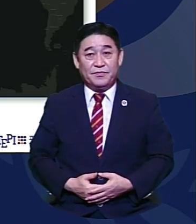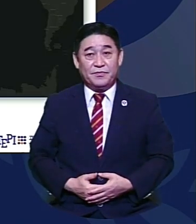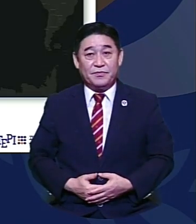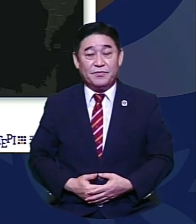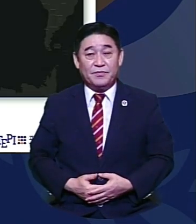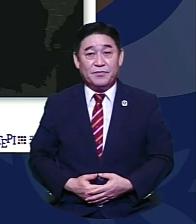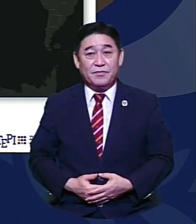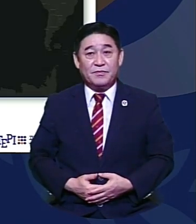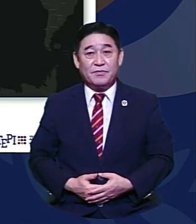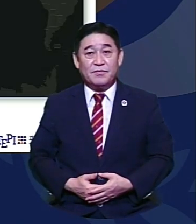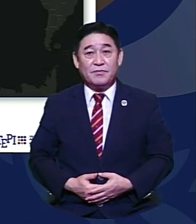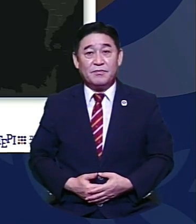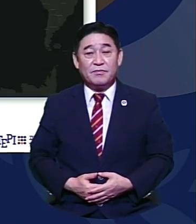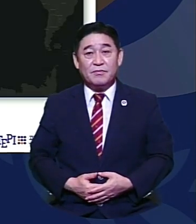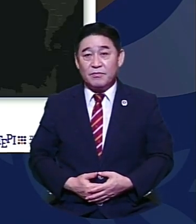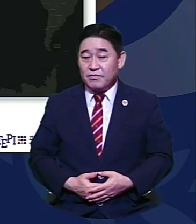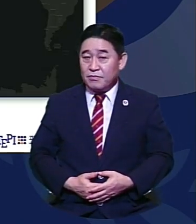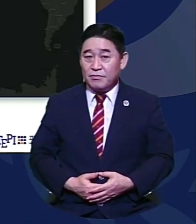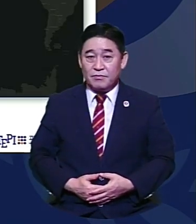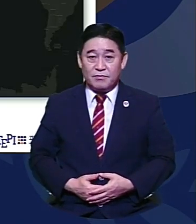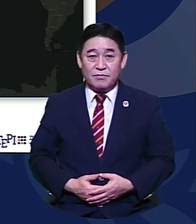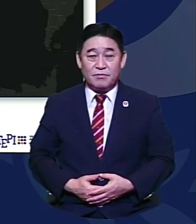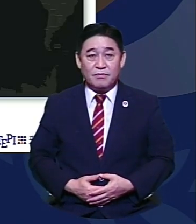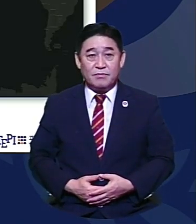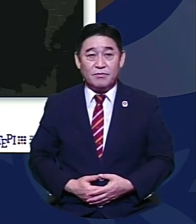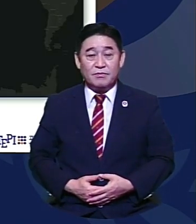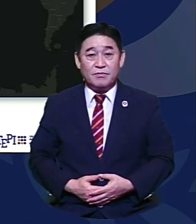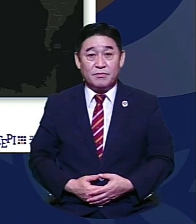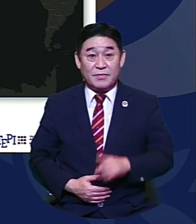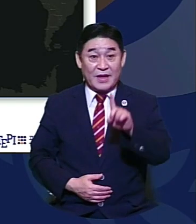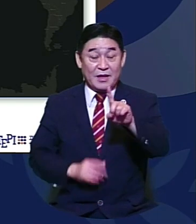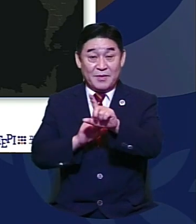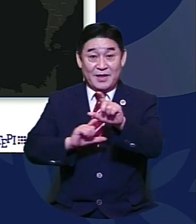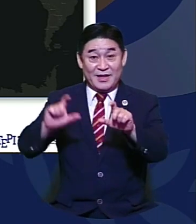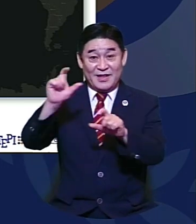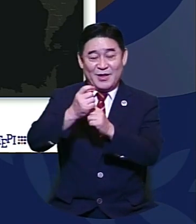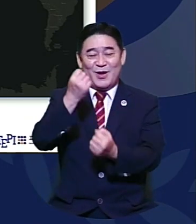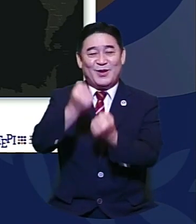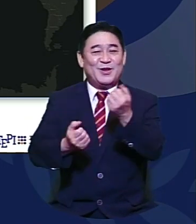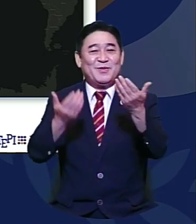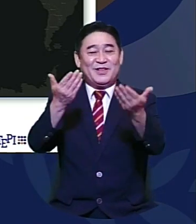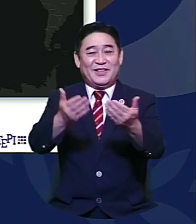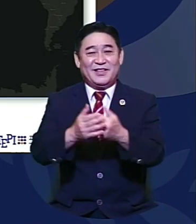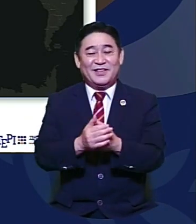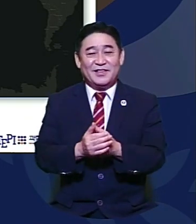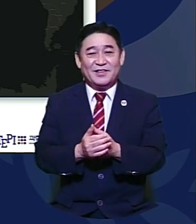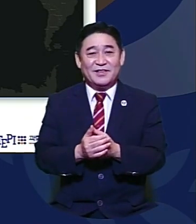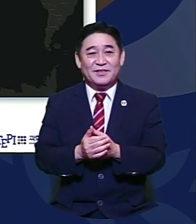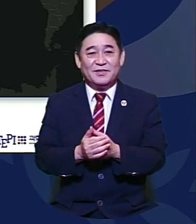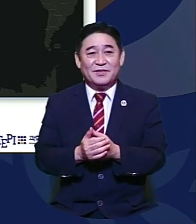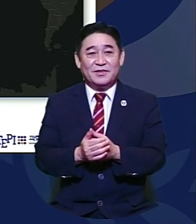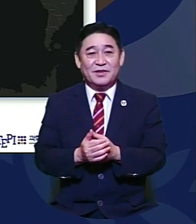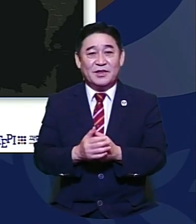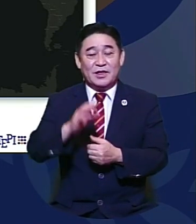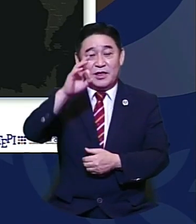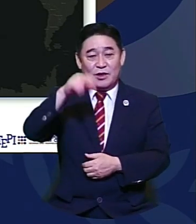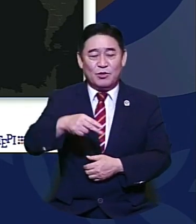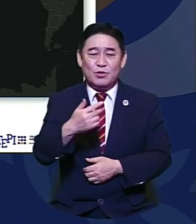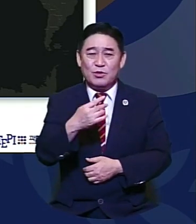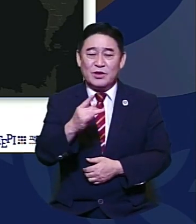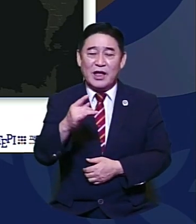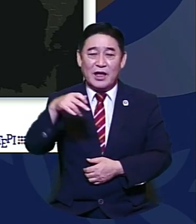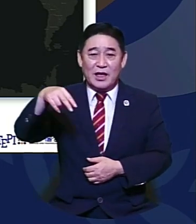Okay, let me add one more explanation. Actually, UNESCO used this kind of data when